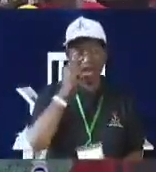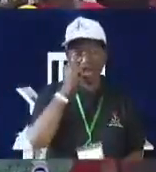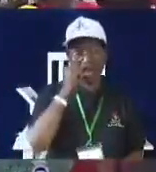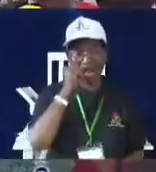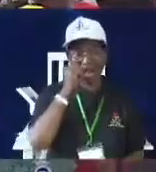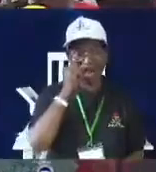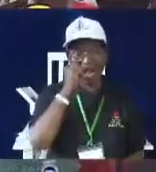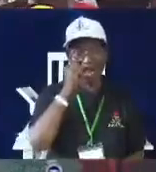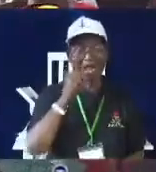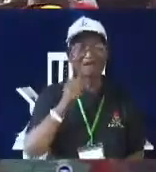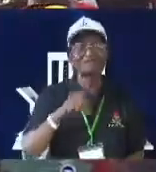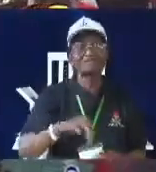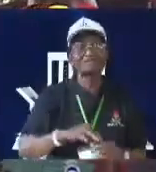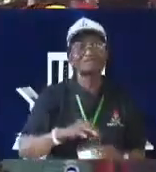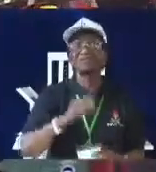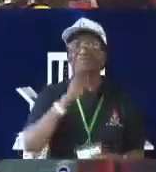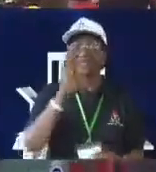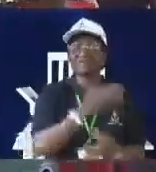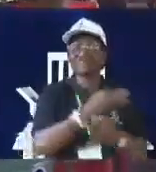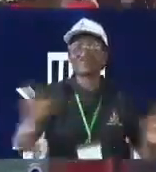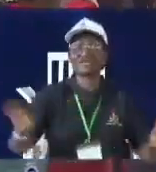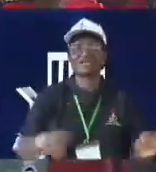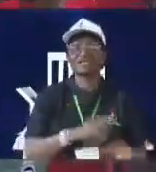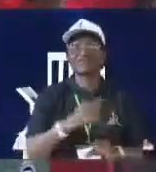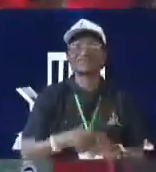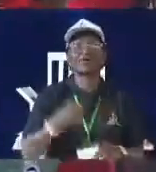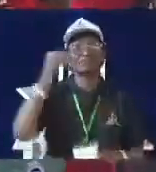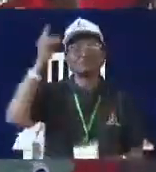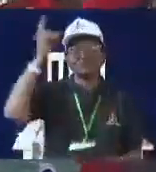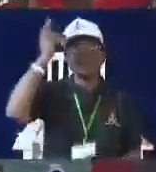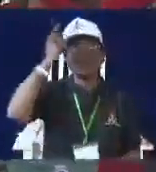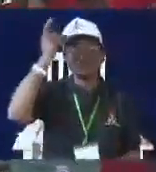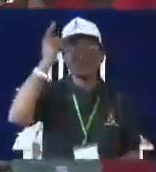Be free from demons.